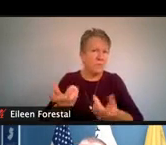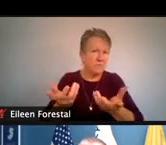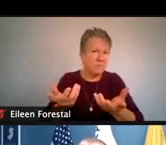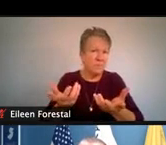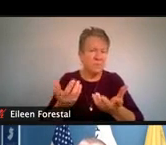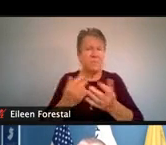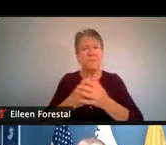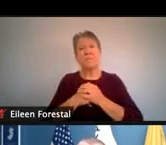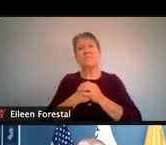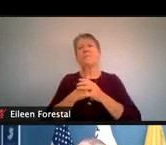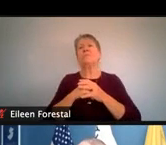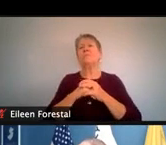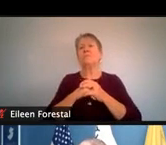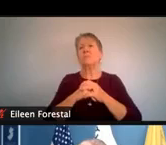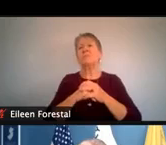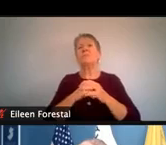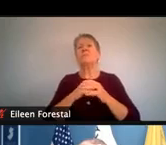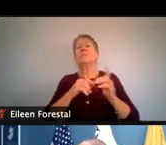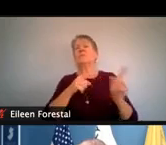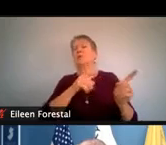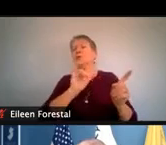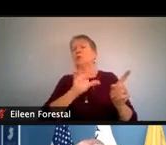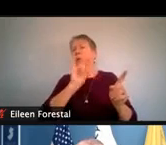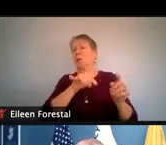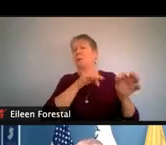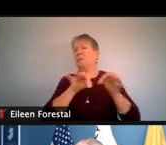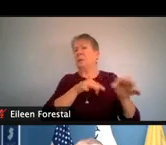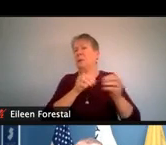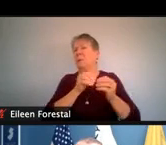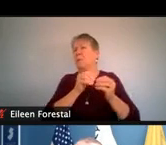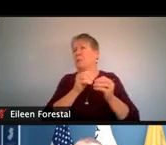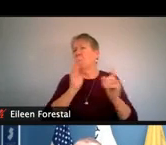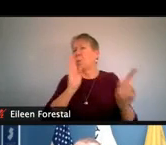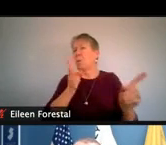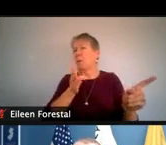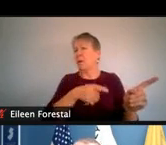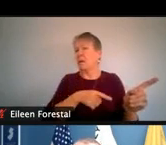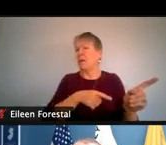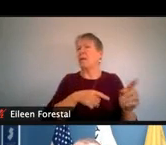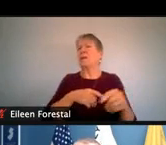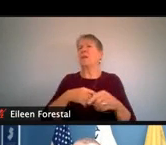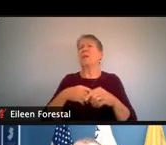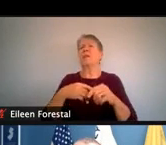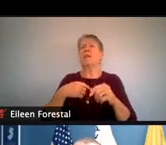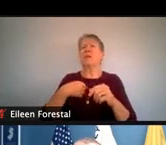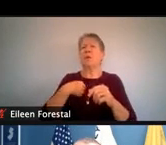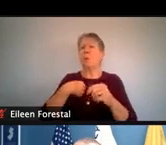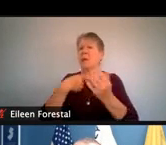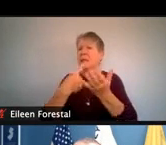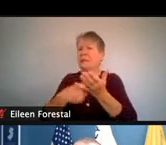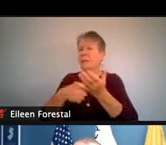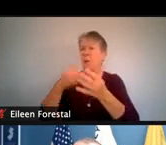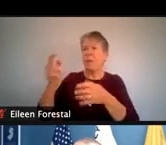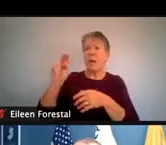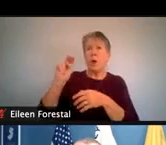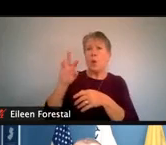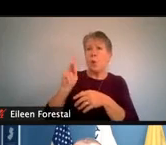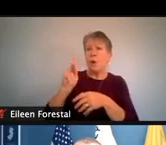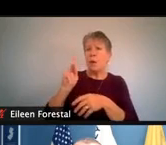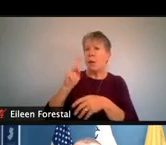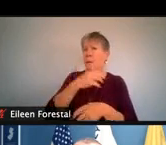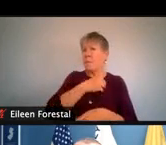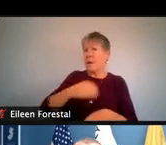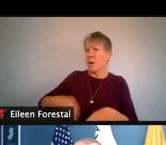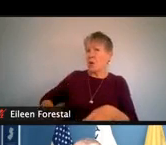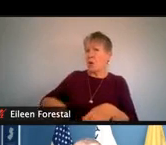We've been on with Mayor Baraka and his team. I spoke to him myself over the weekend. Lots of moving